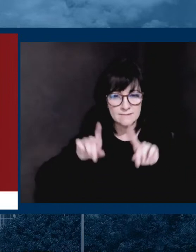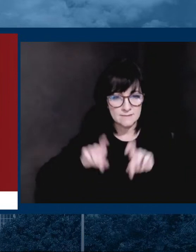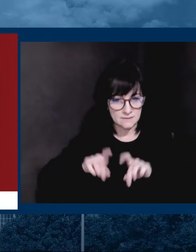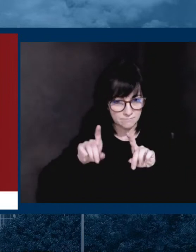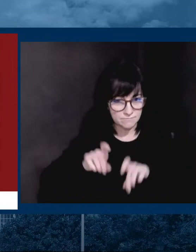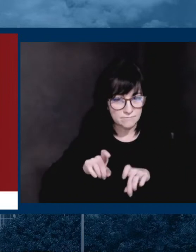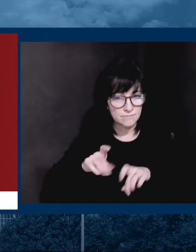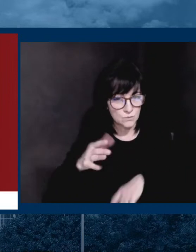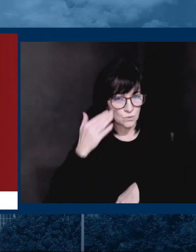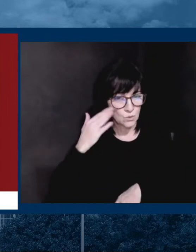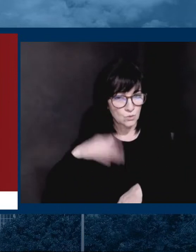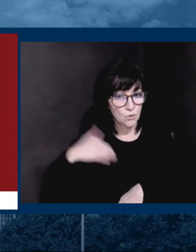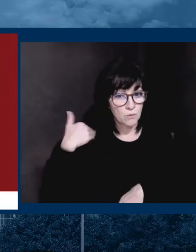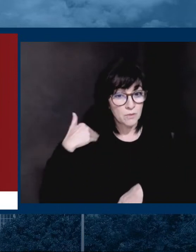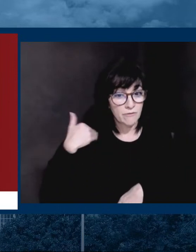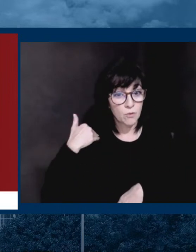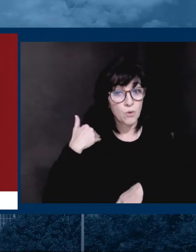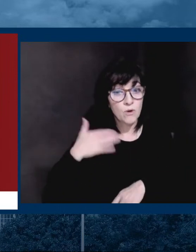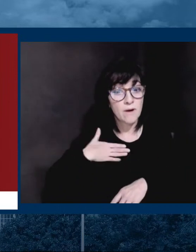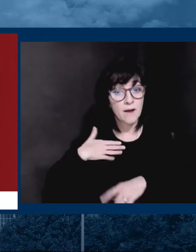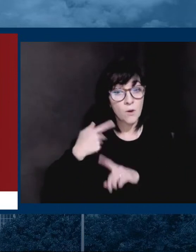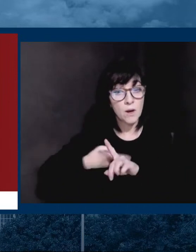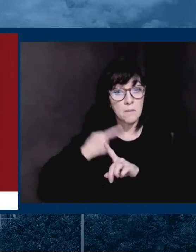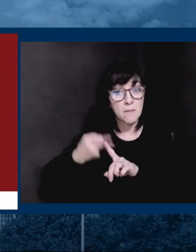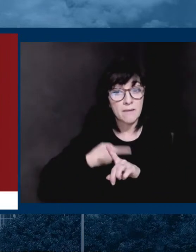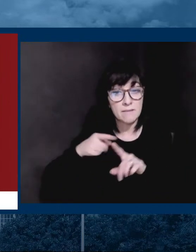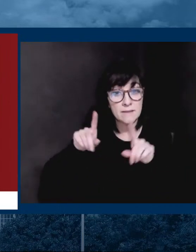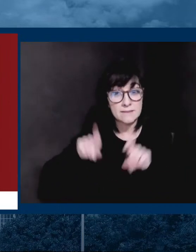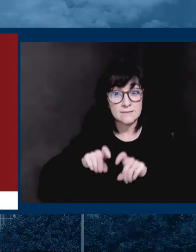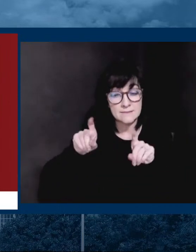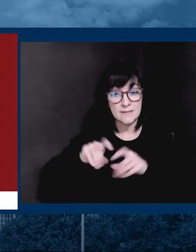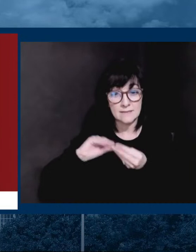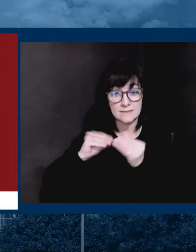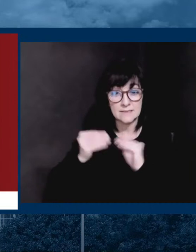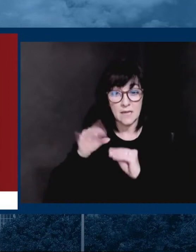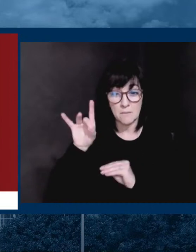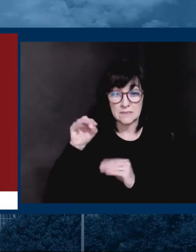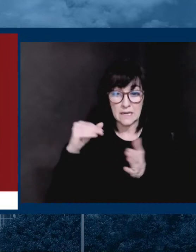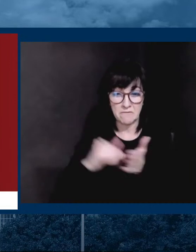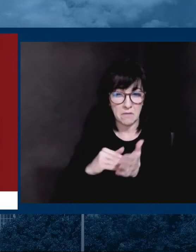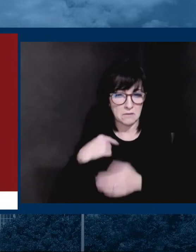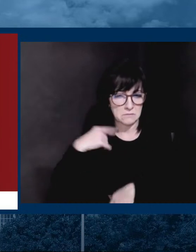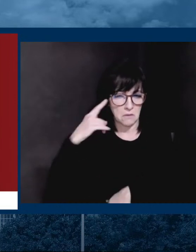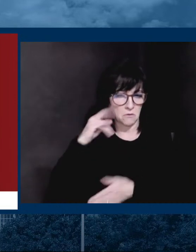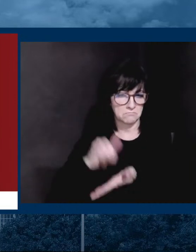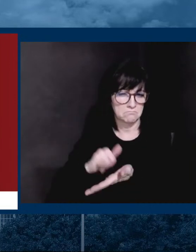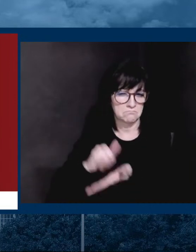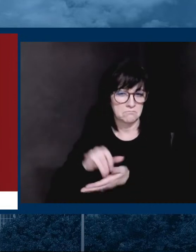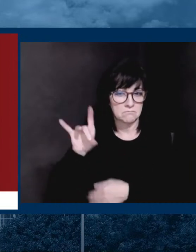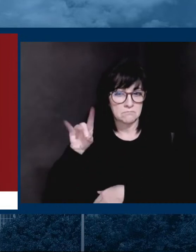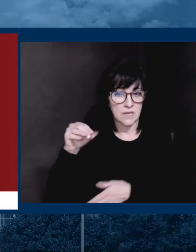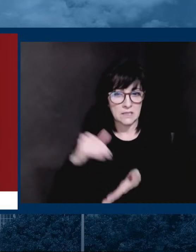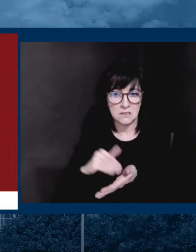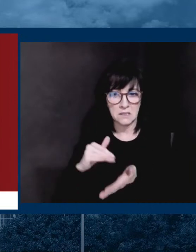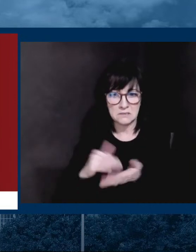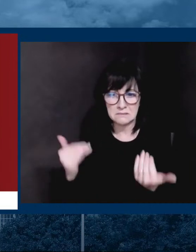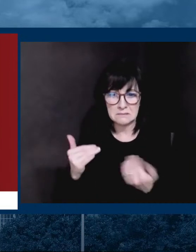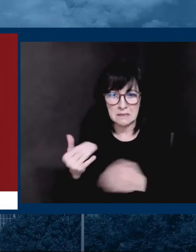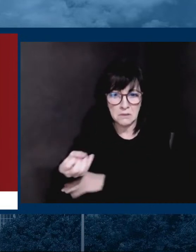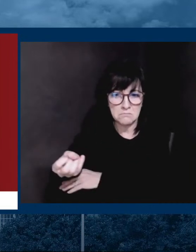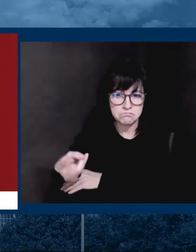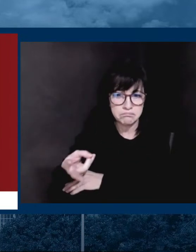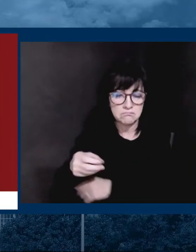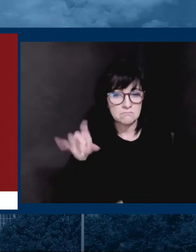testing rates was 80,000. I never thought we'd meet 80,000. We've blown way through 80,000,